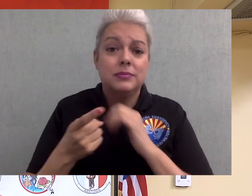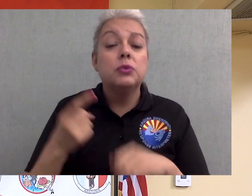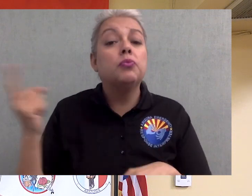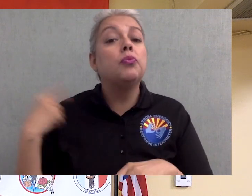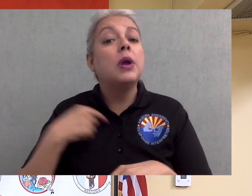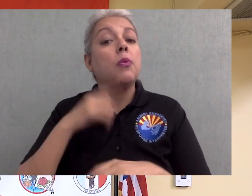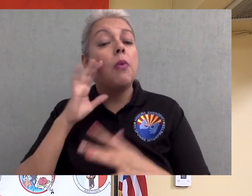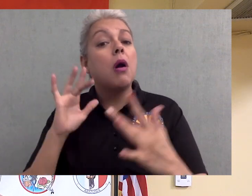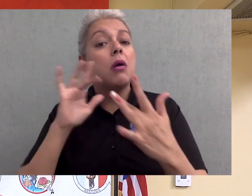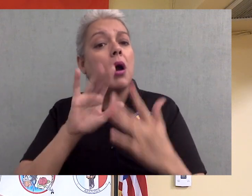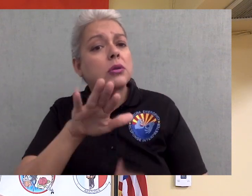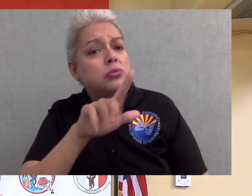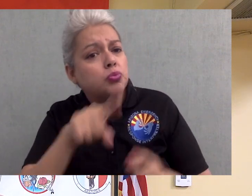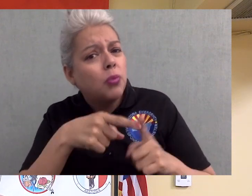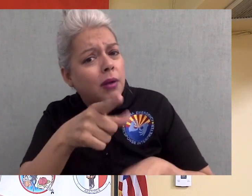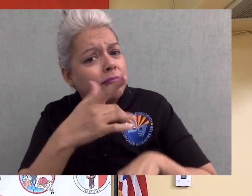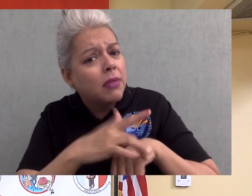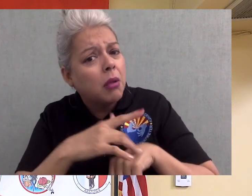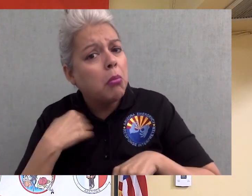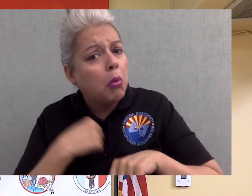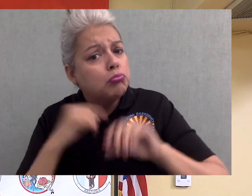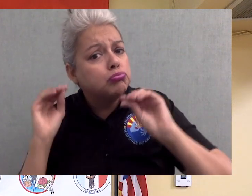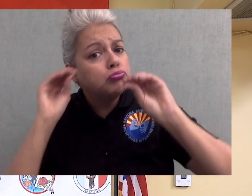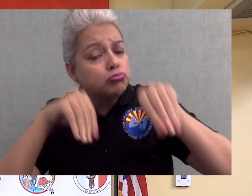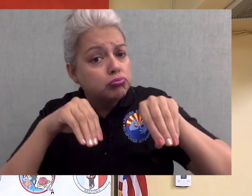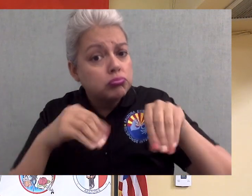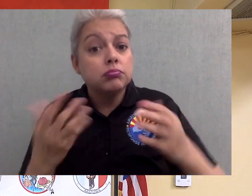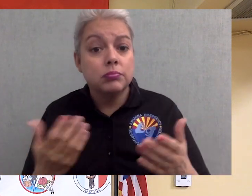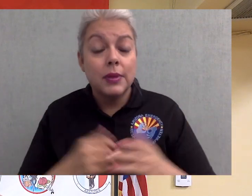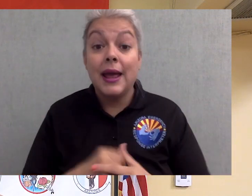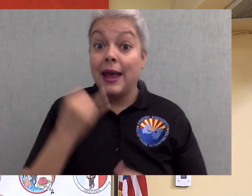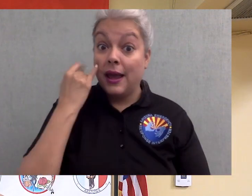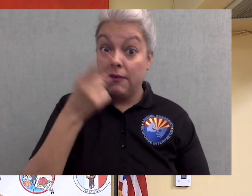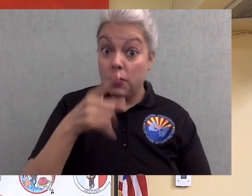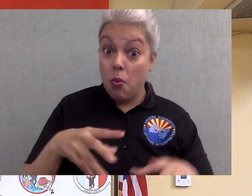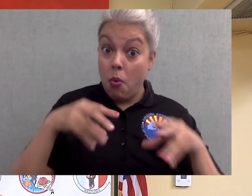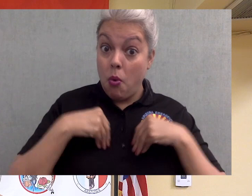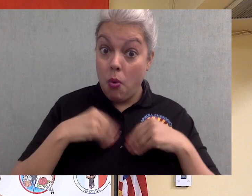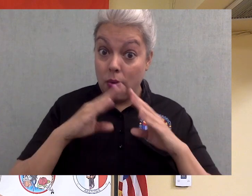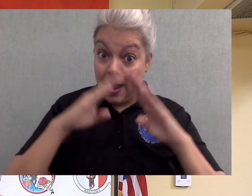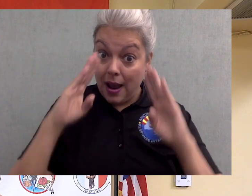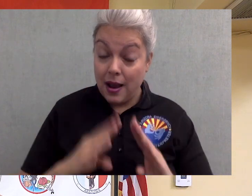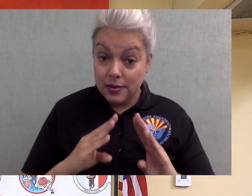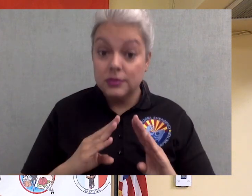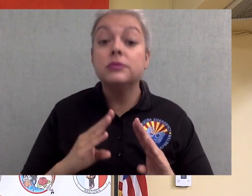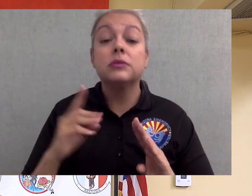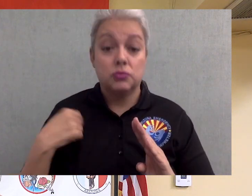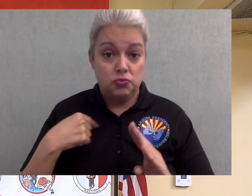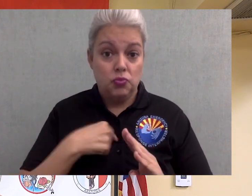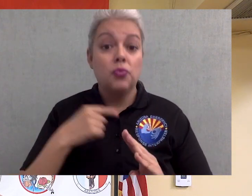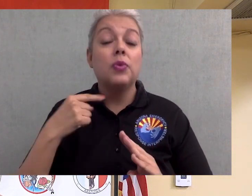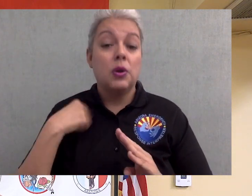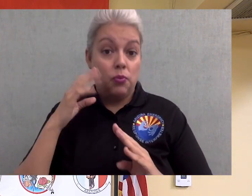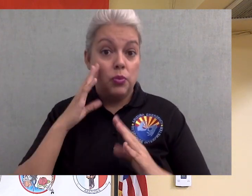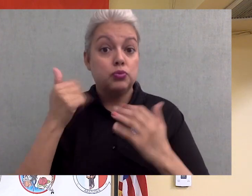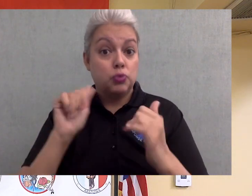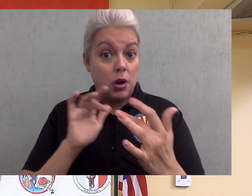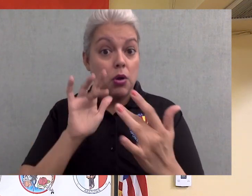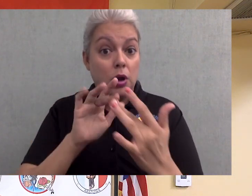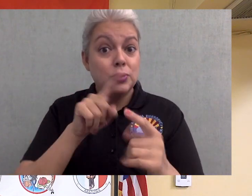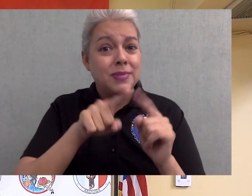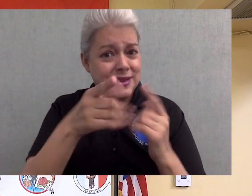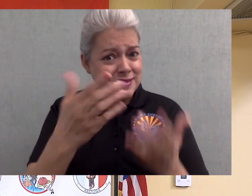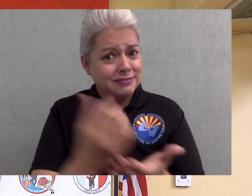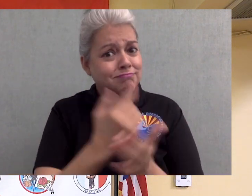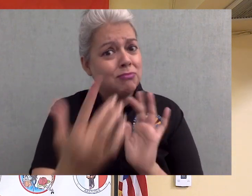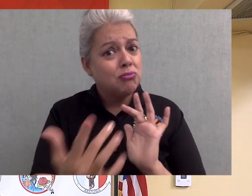to schedule a date and time that works for you. If you're a homeowner, they'll also try to contact you, but if you want to get on the list, feel free to